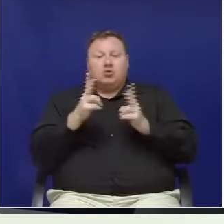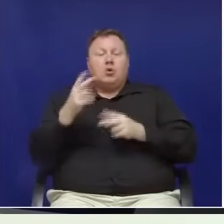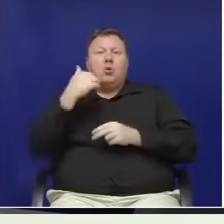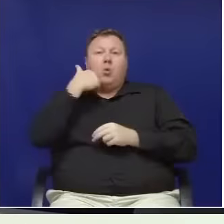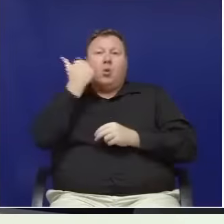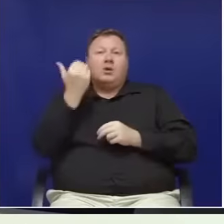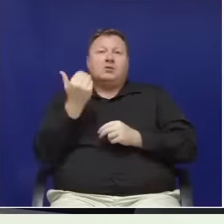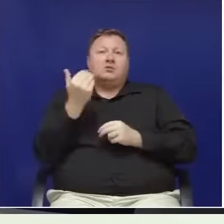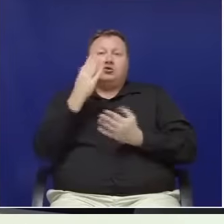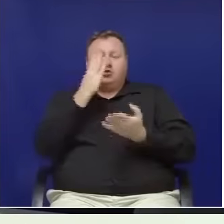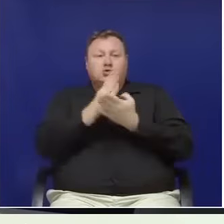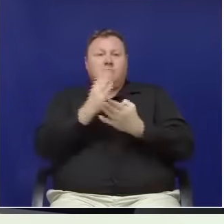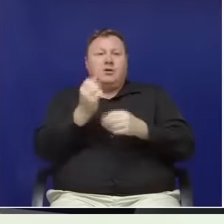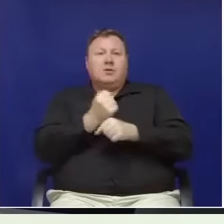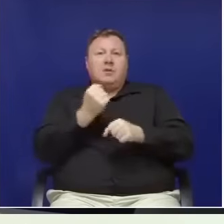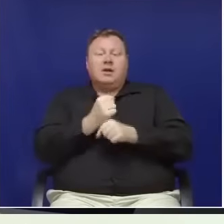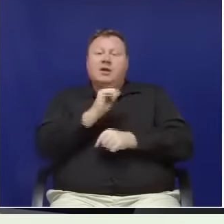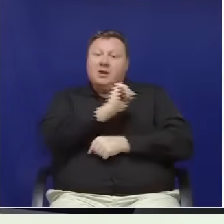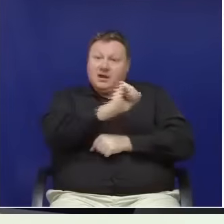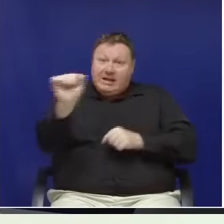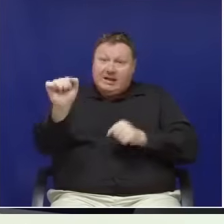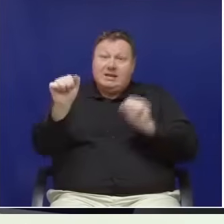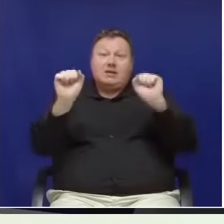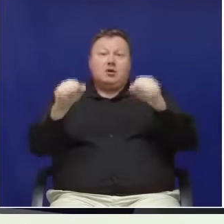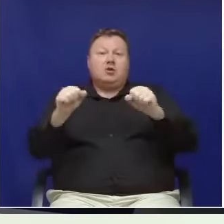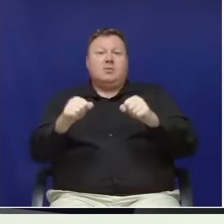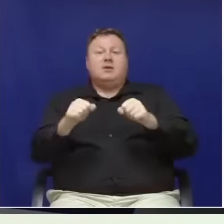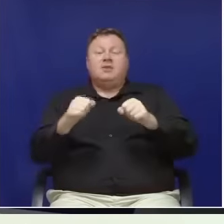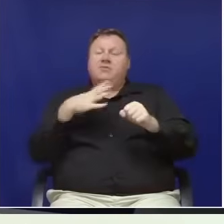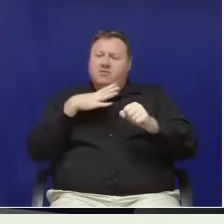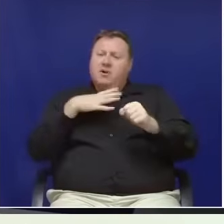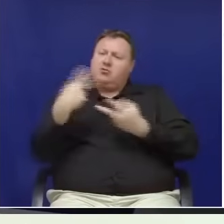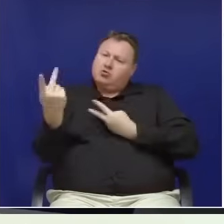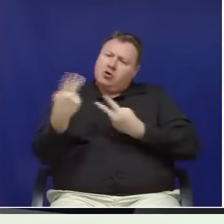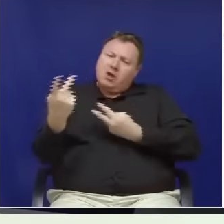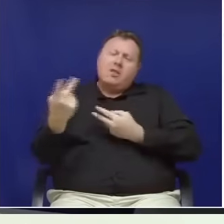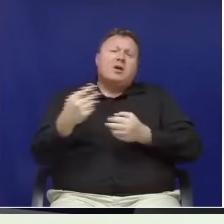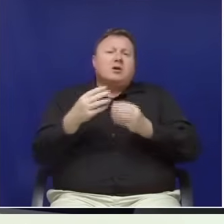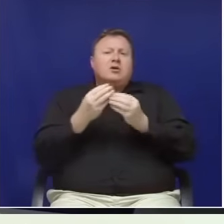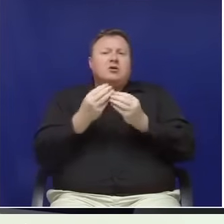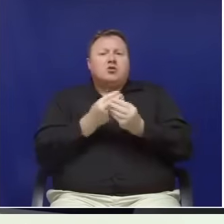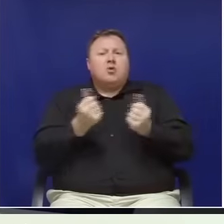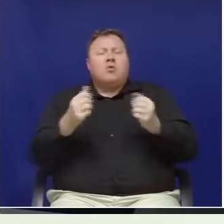to ensure that I have his agreement that we're going to solve the problems. Thank you.